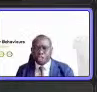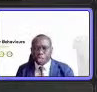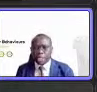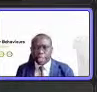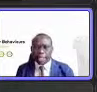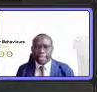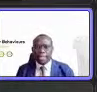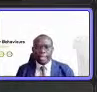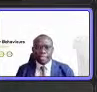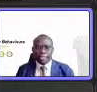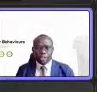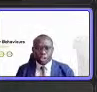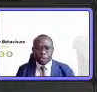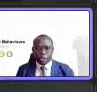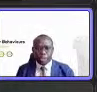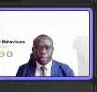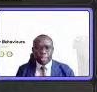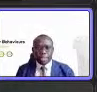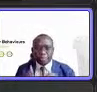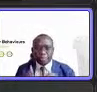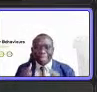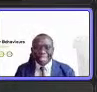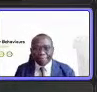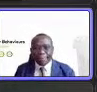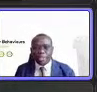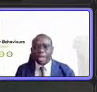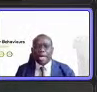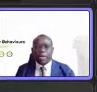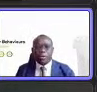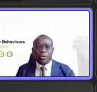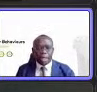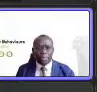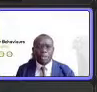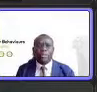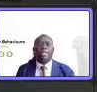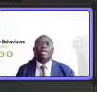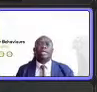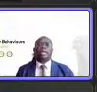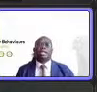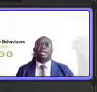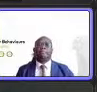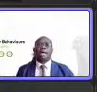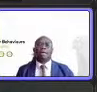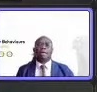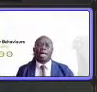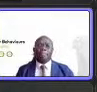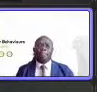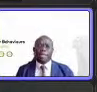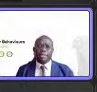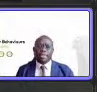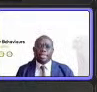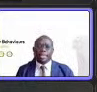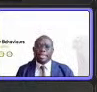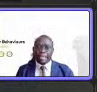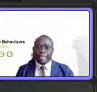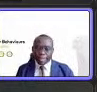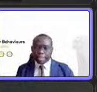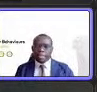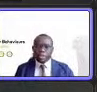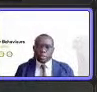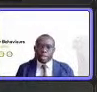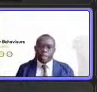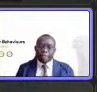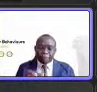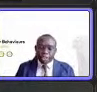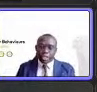most professionally run institutions that even the government does not allow corruption and practices and